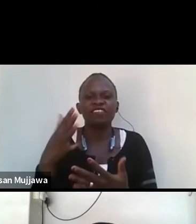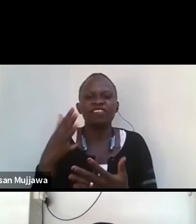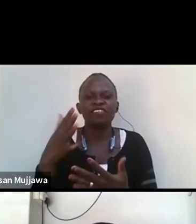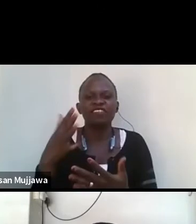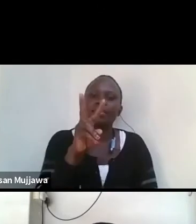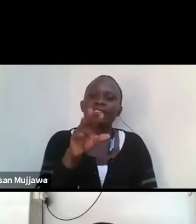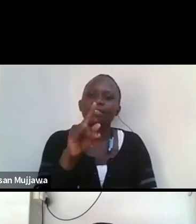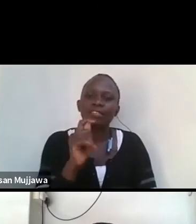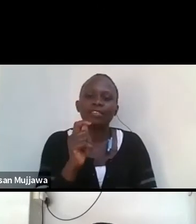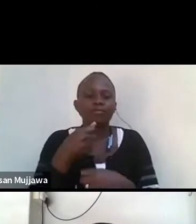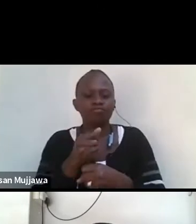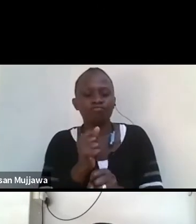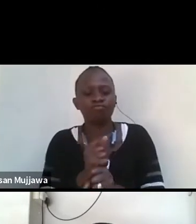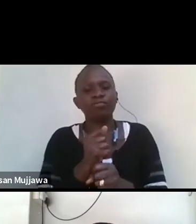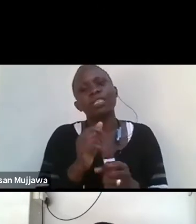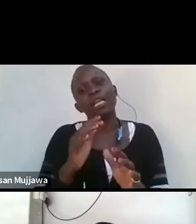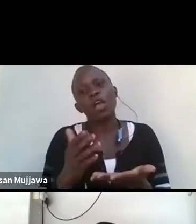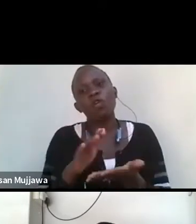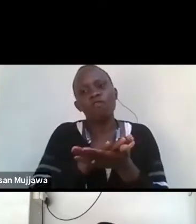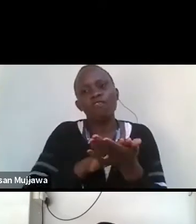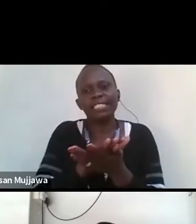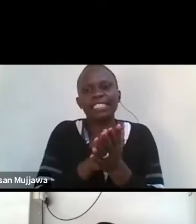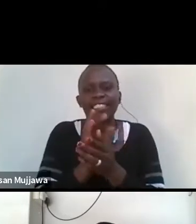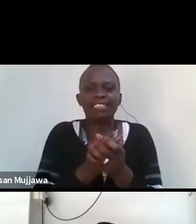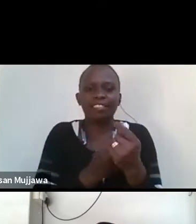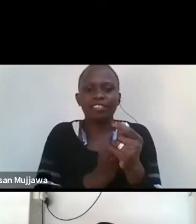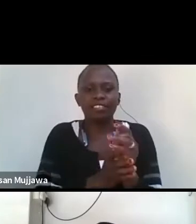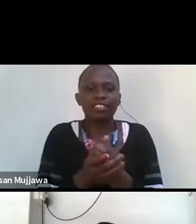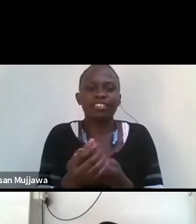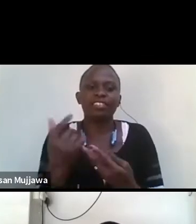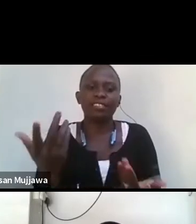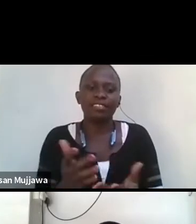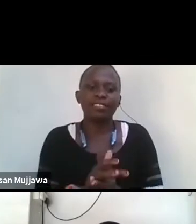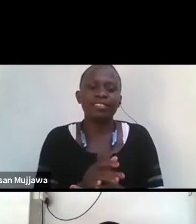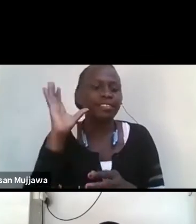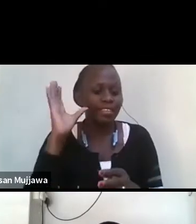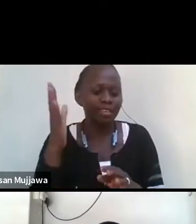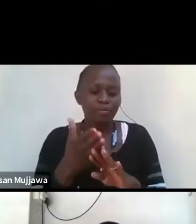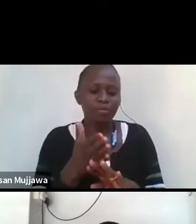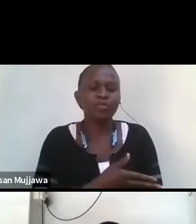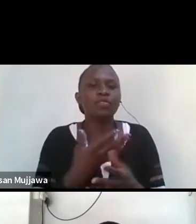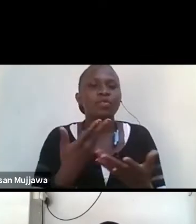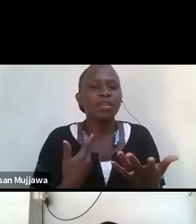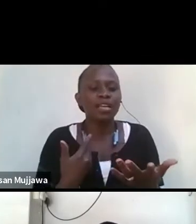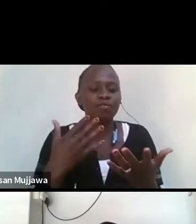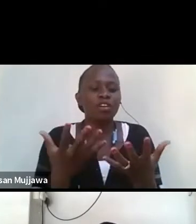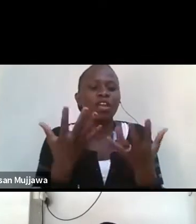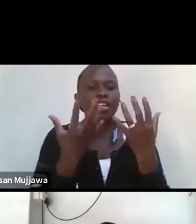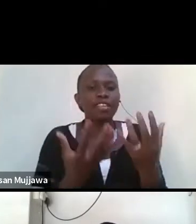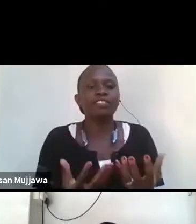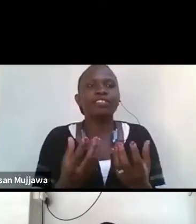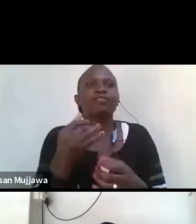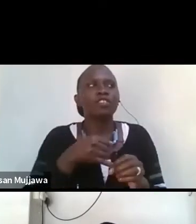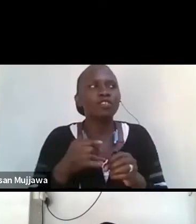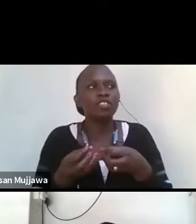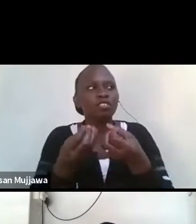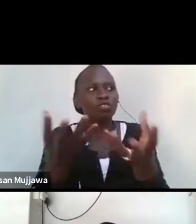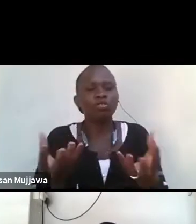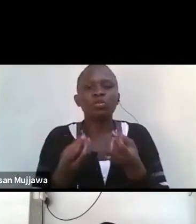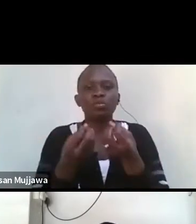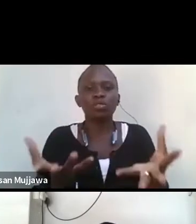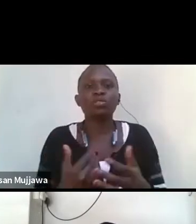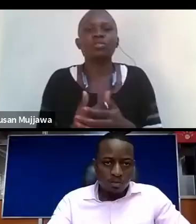your operations? As you've heard Dr. Maggie say, you're heavily involved in distribution. So I'm assuming that it's created some challenges for you.